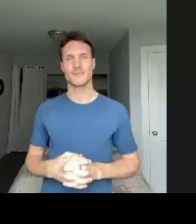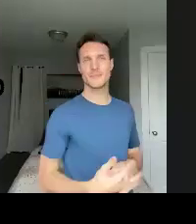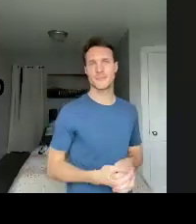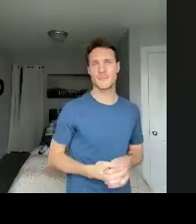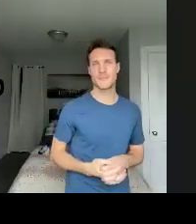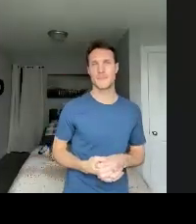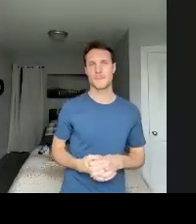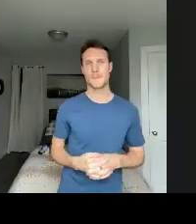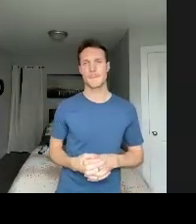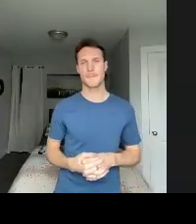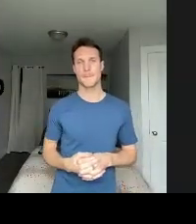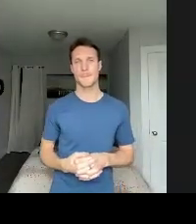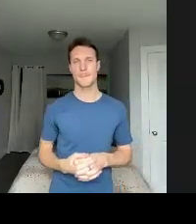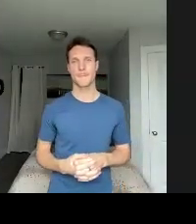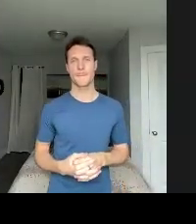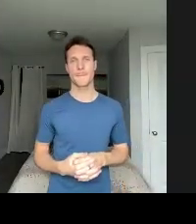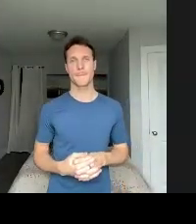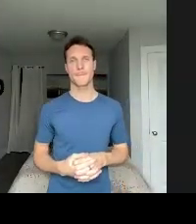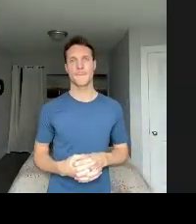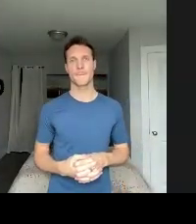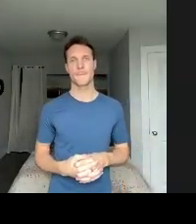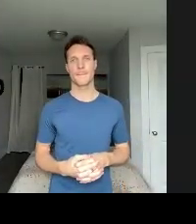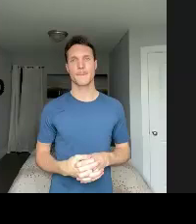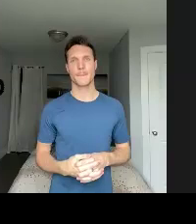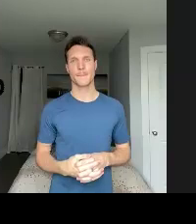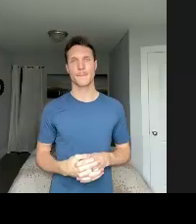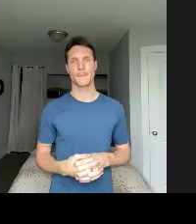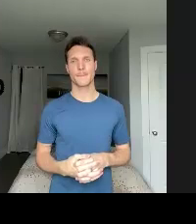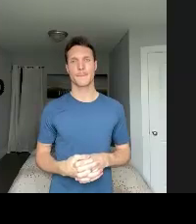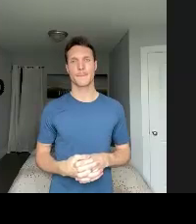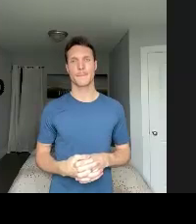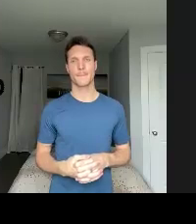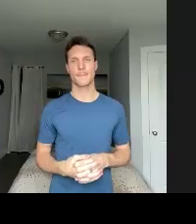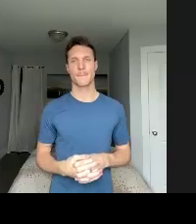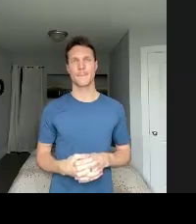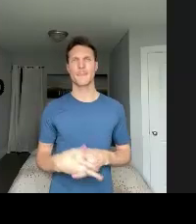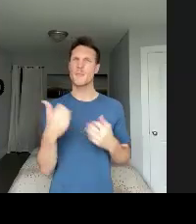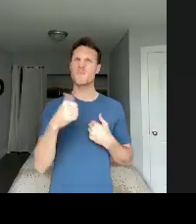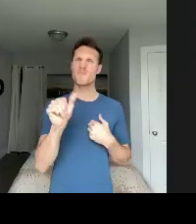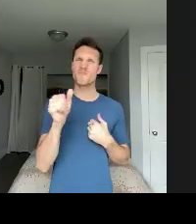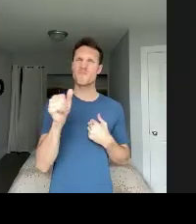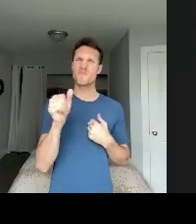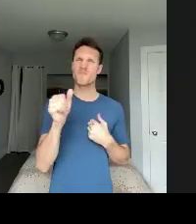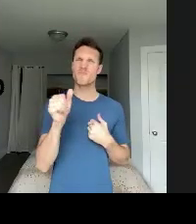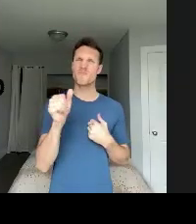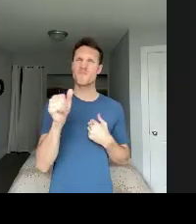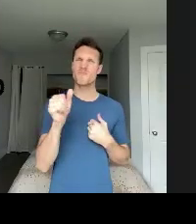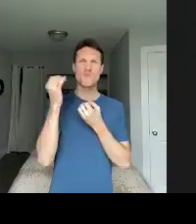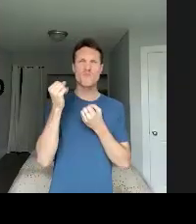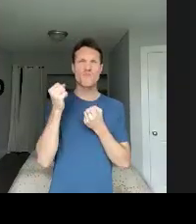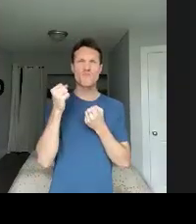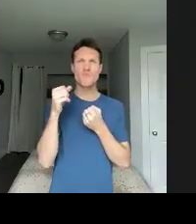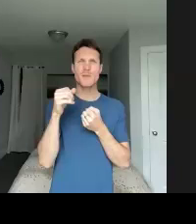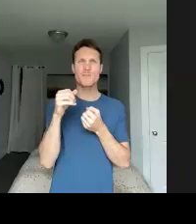Beth, feel free to keep going. Or, I'm sorry, Sai, keep going. Any news regarding the Money Follows the Person